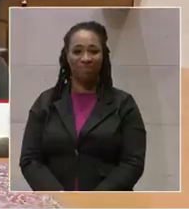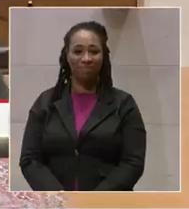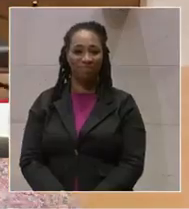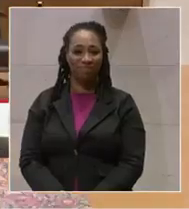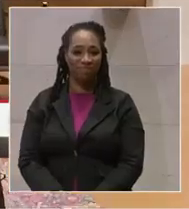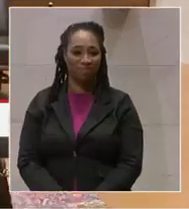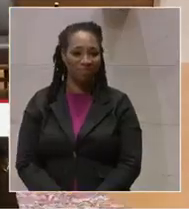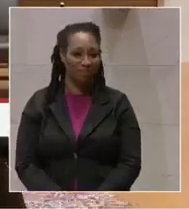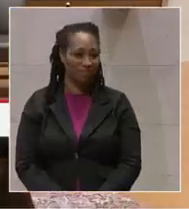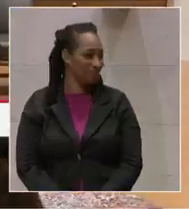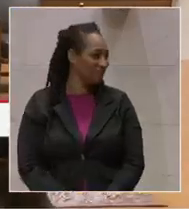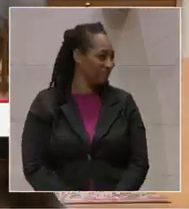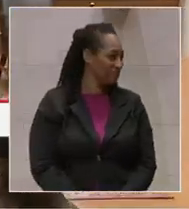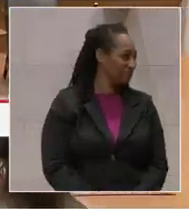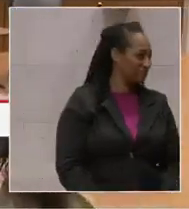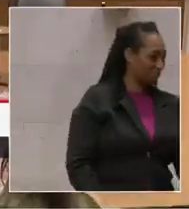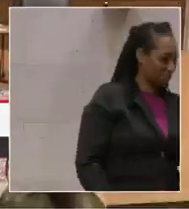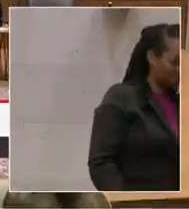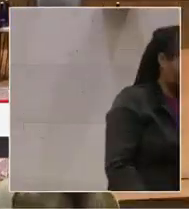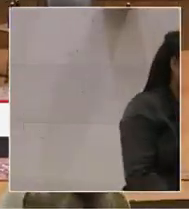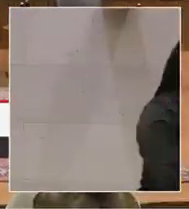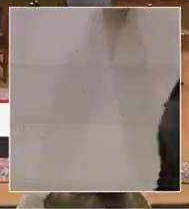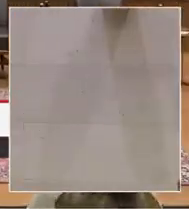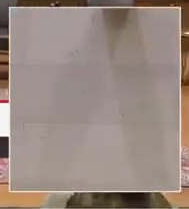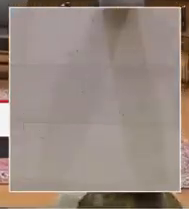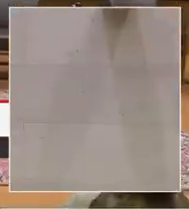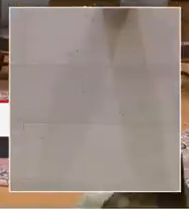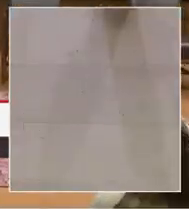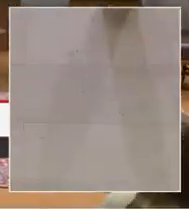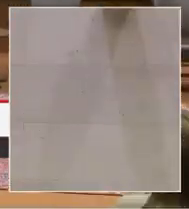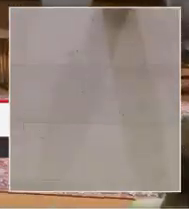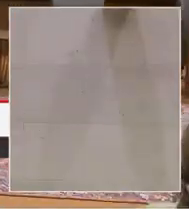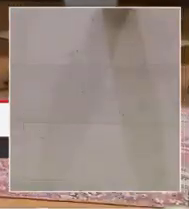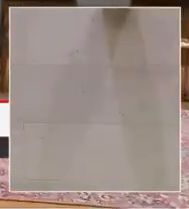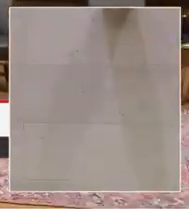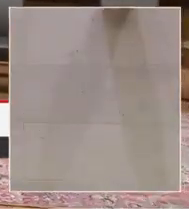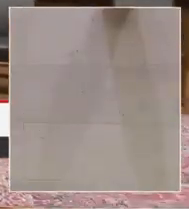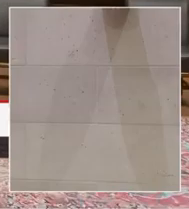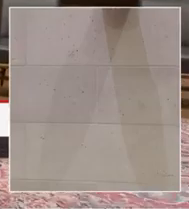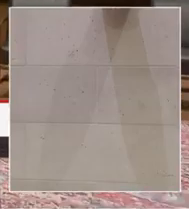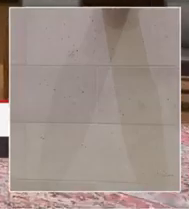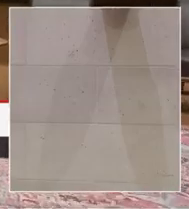Thank you. Thank you to the city. Thank you to Mayor Bowser and your team for sharing